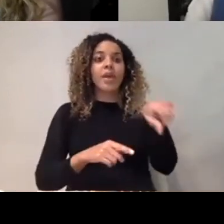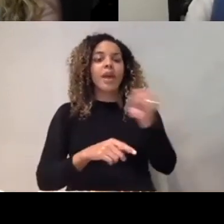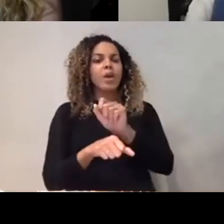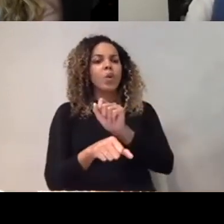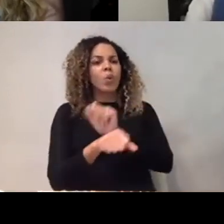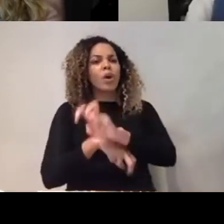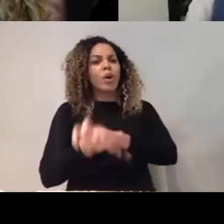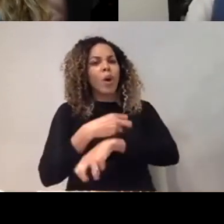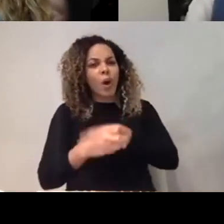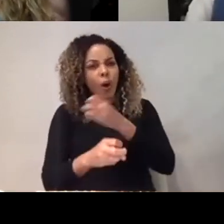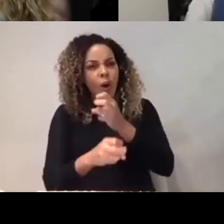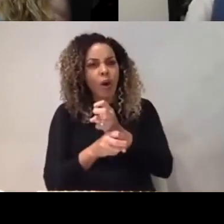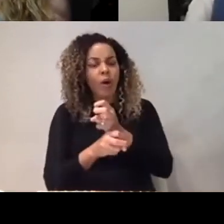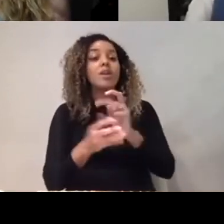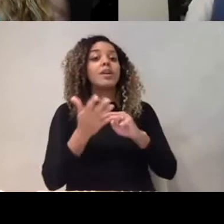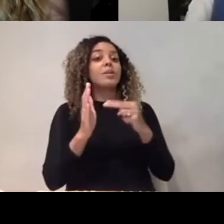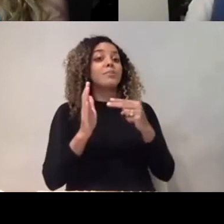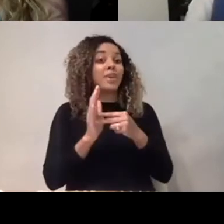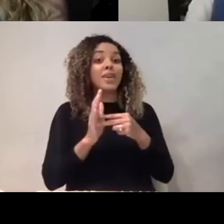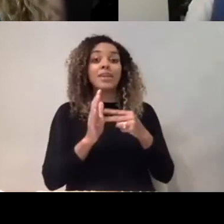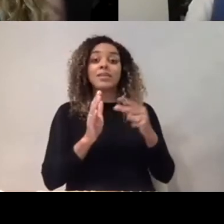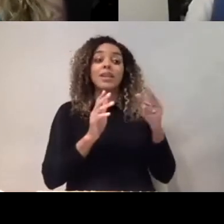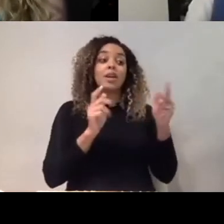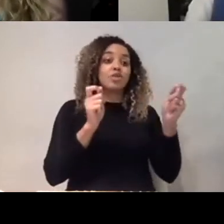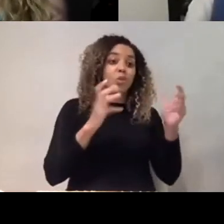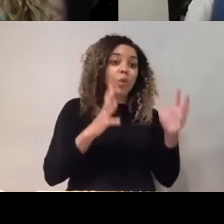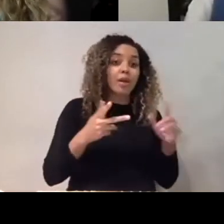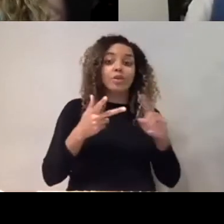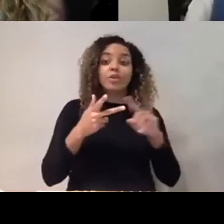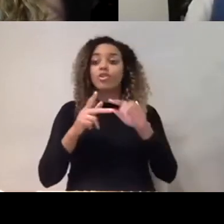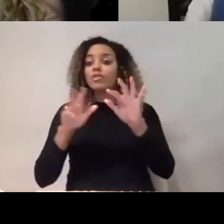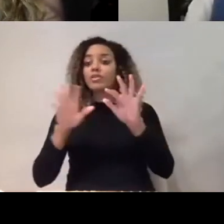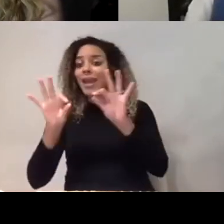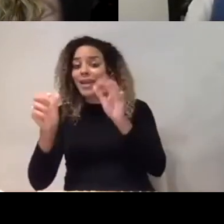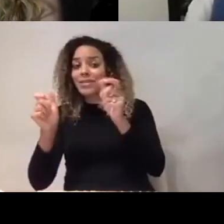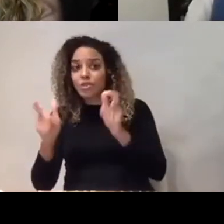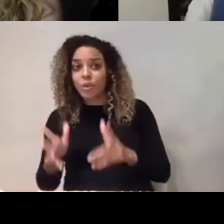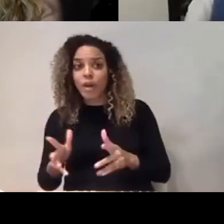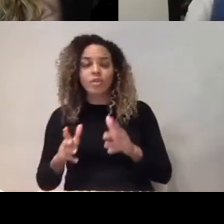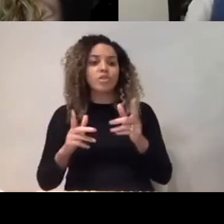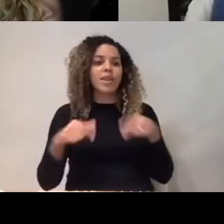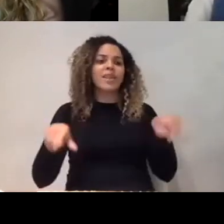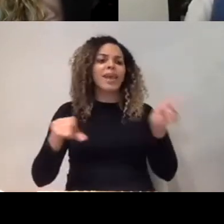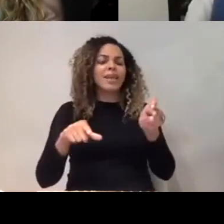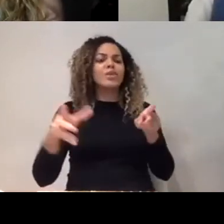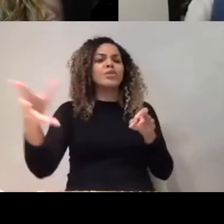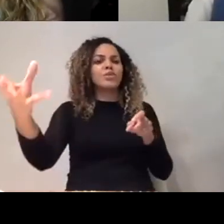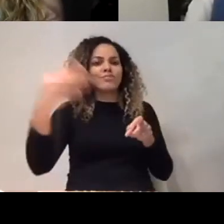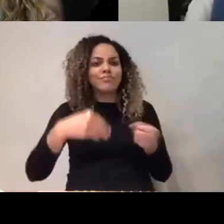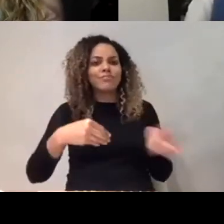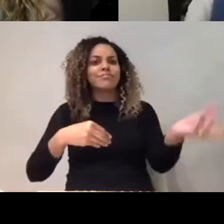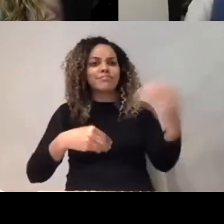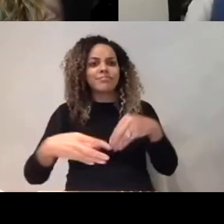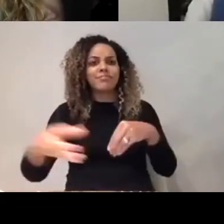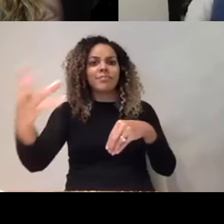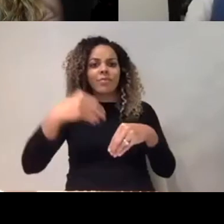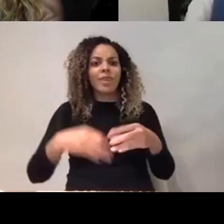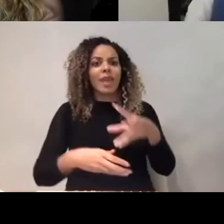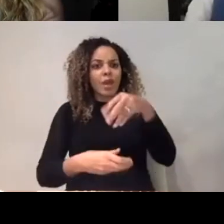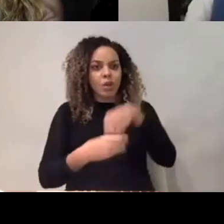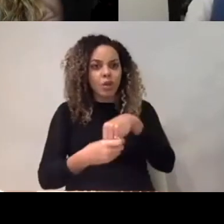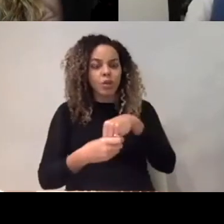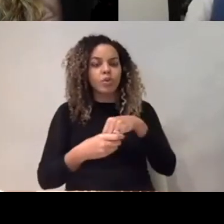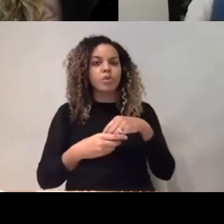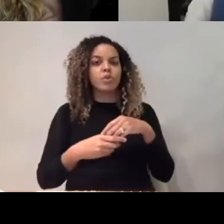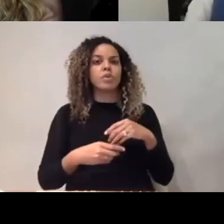vision and include people with differences in their projects. It's time to see disabled actors play disabled characters in